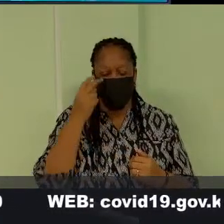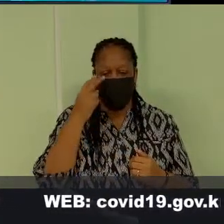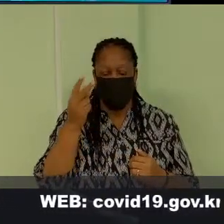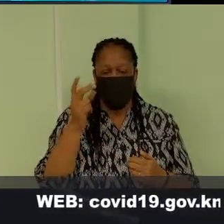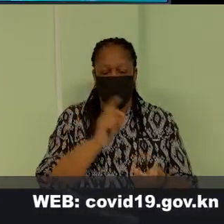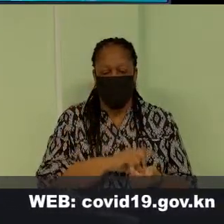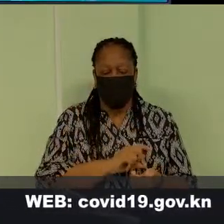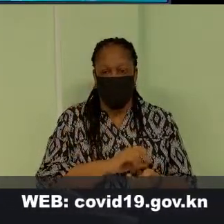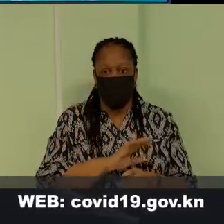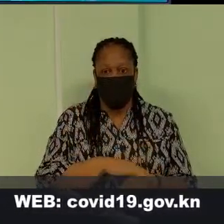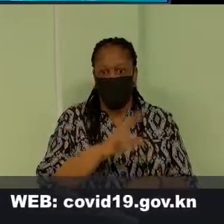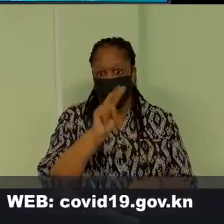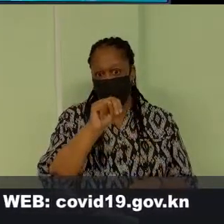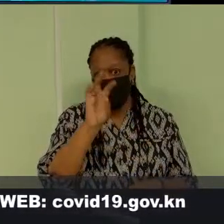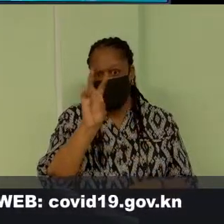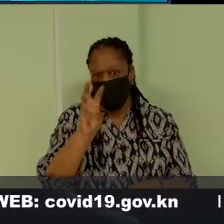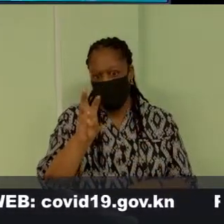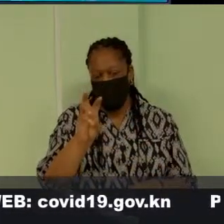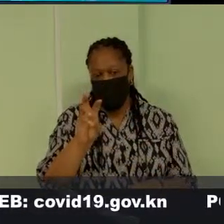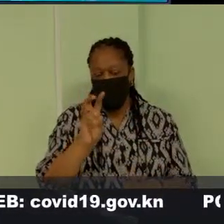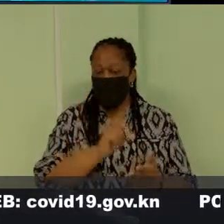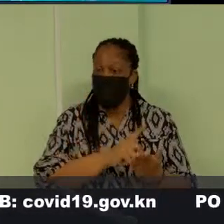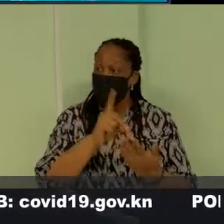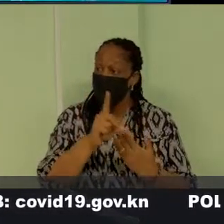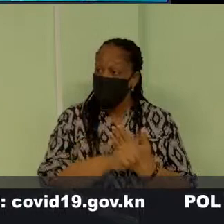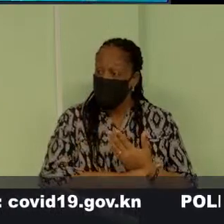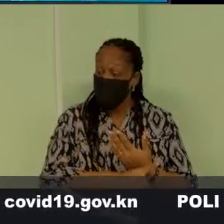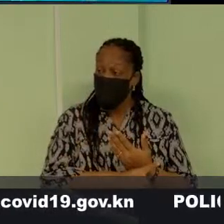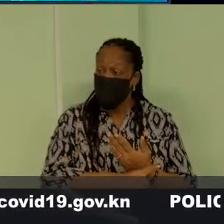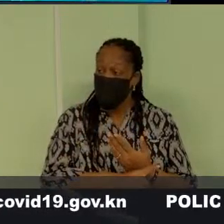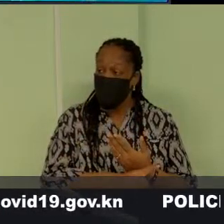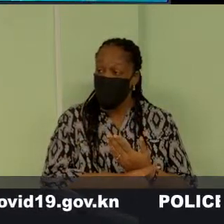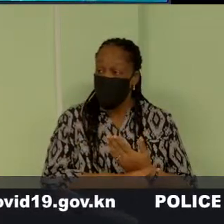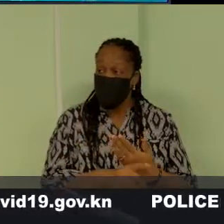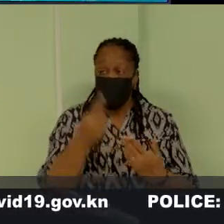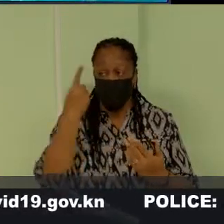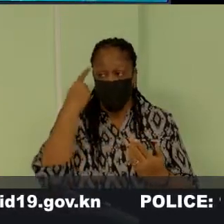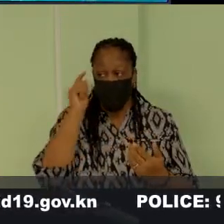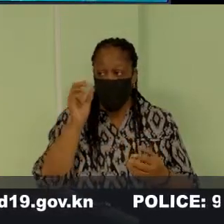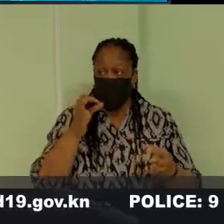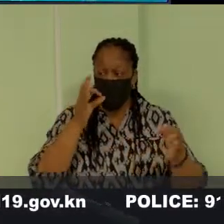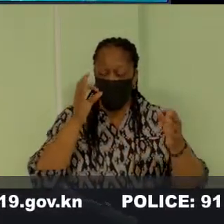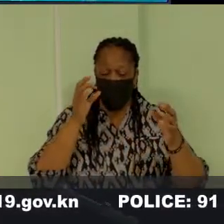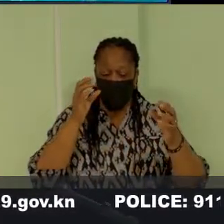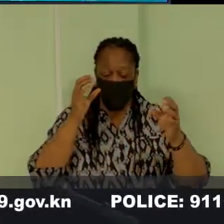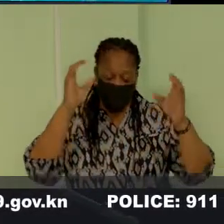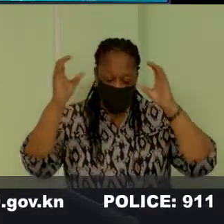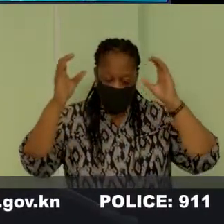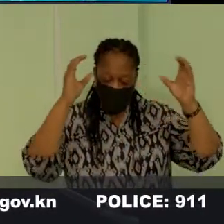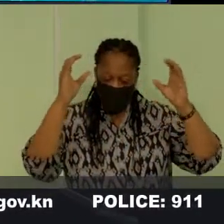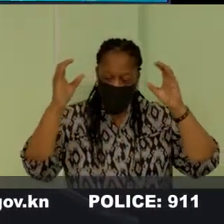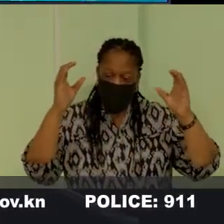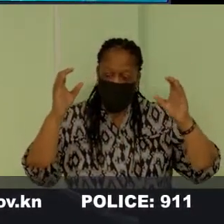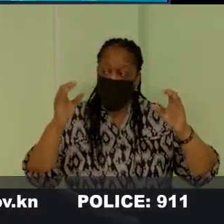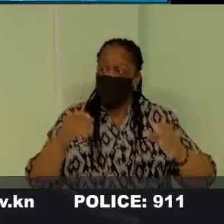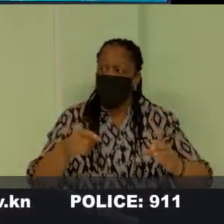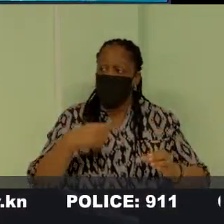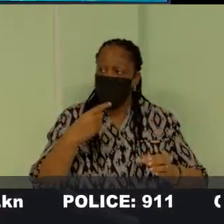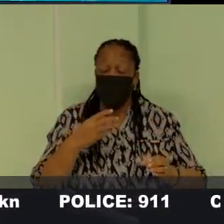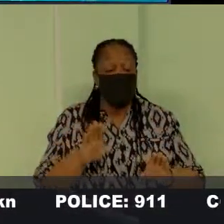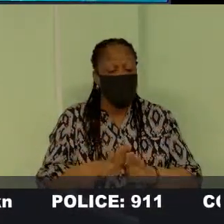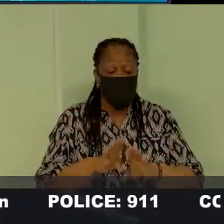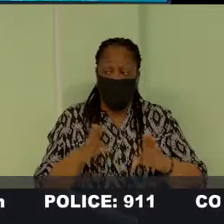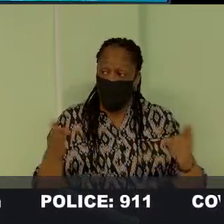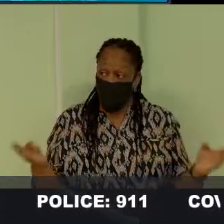of December. All right, but in terms of Carnival, I just want to go back to what I shared earlier. Our borders will